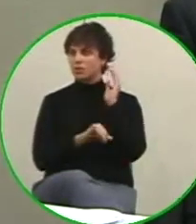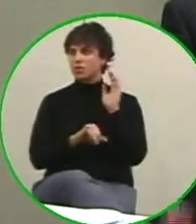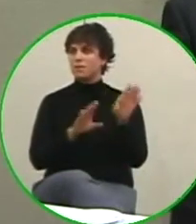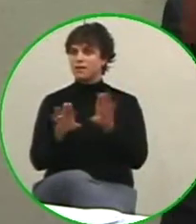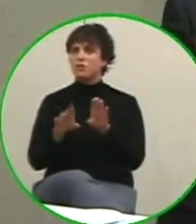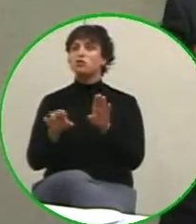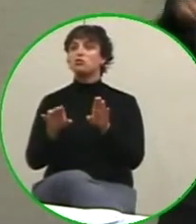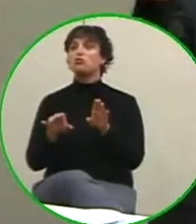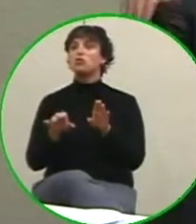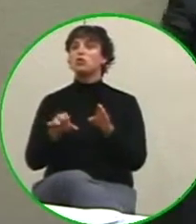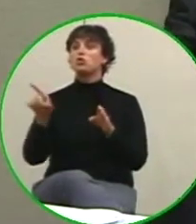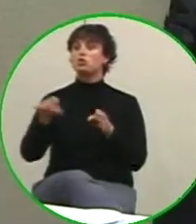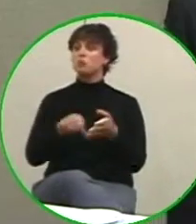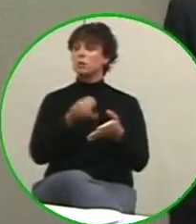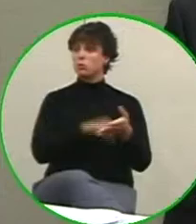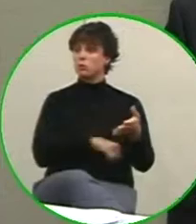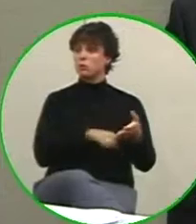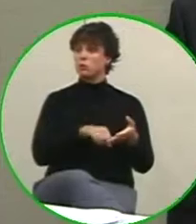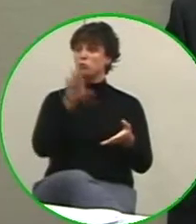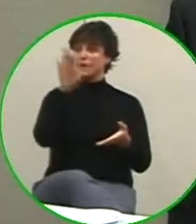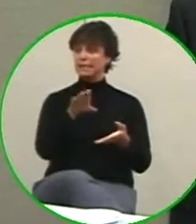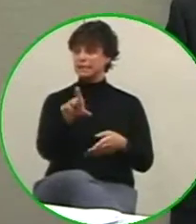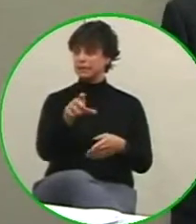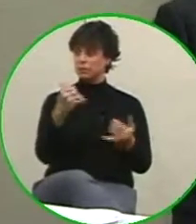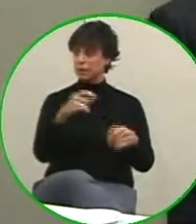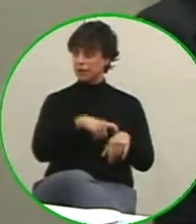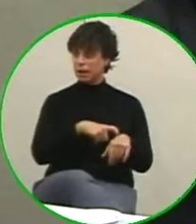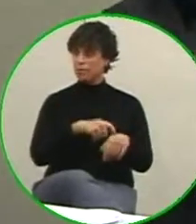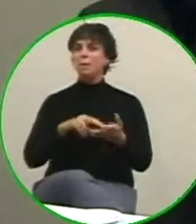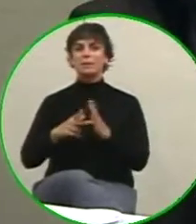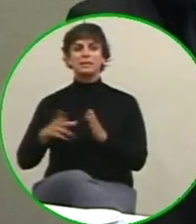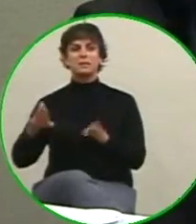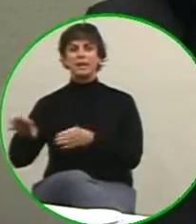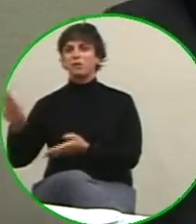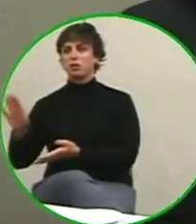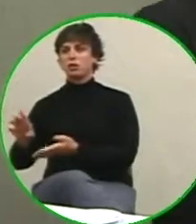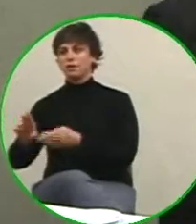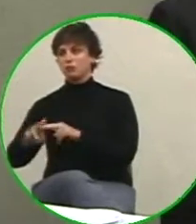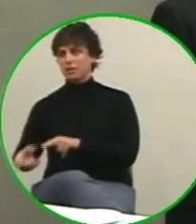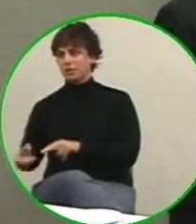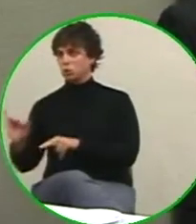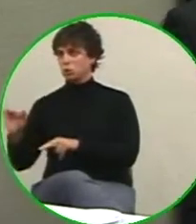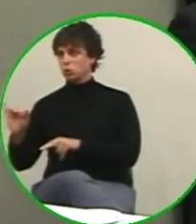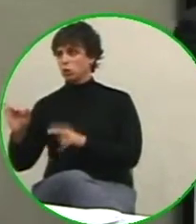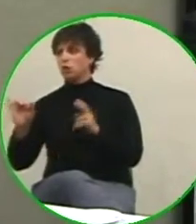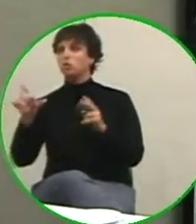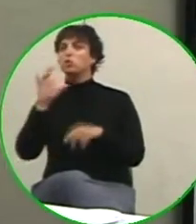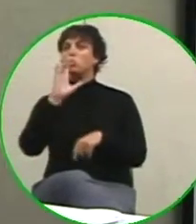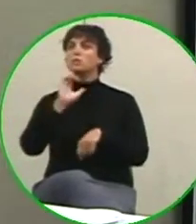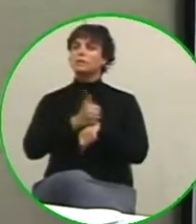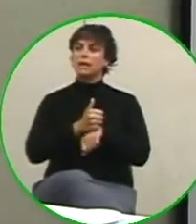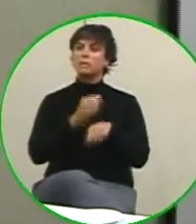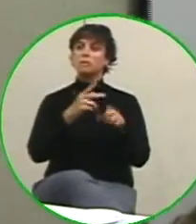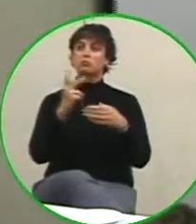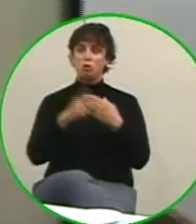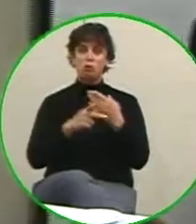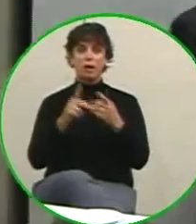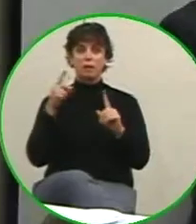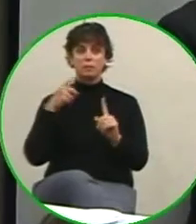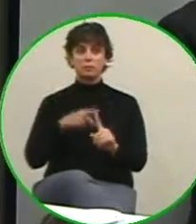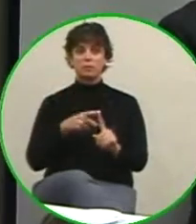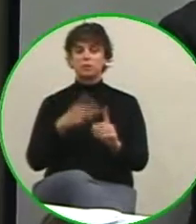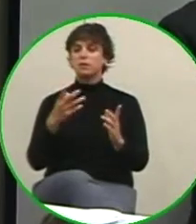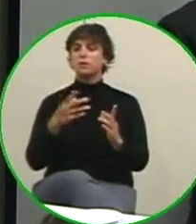removed something, and by doing that, the behavior decreased. What you will set up programs around primarily